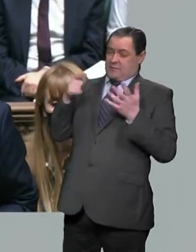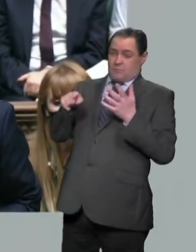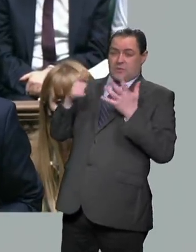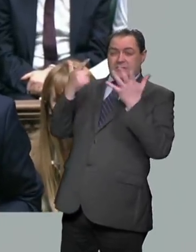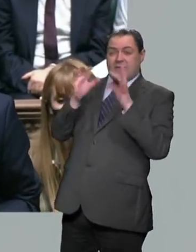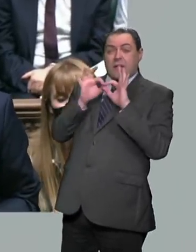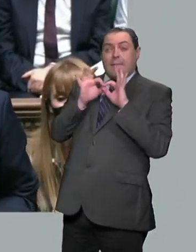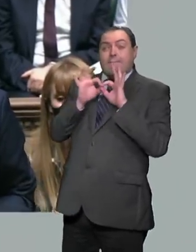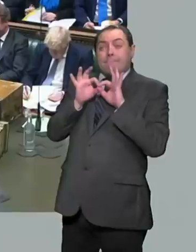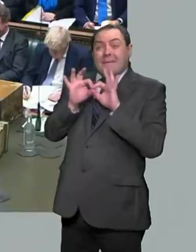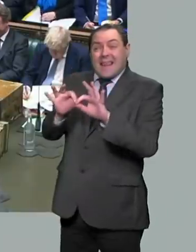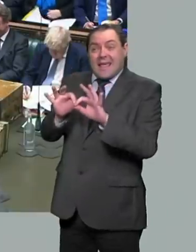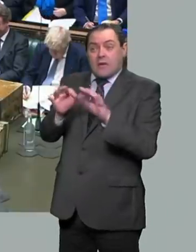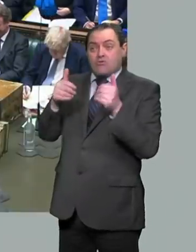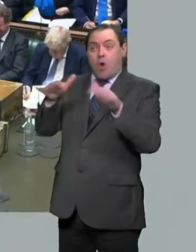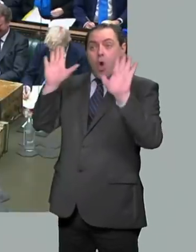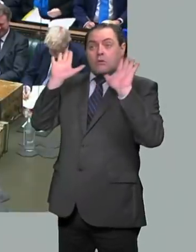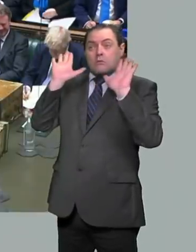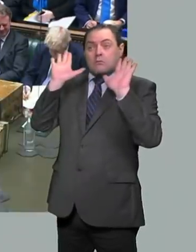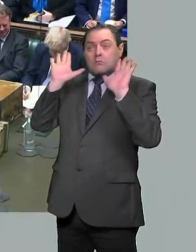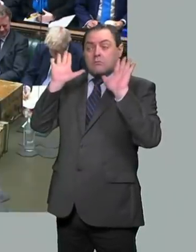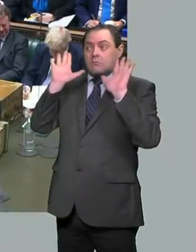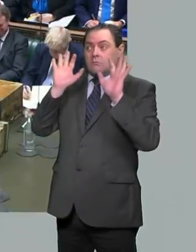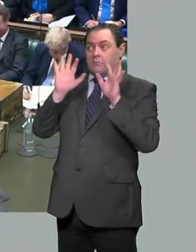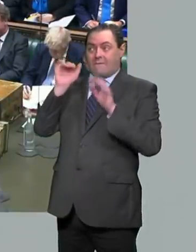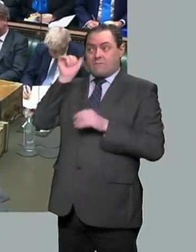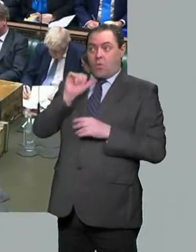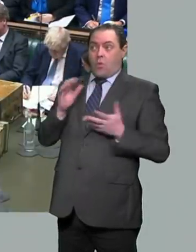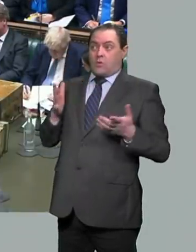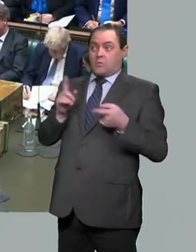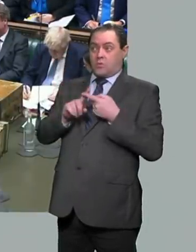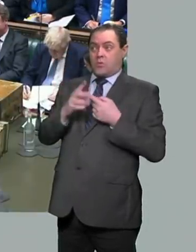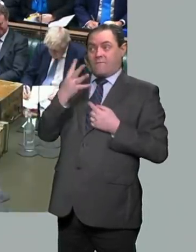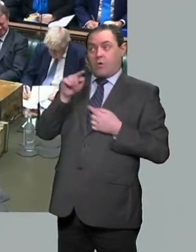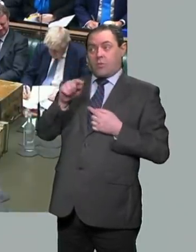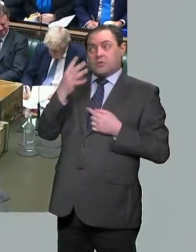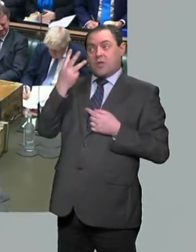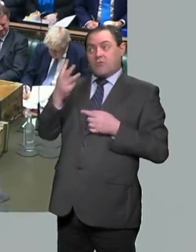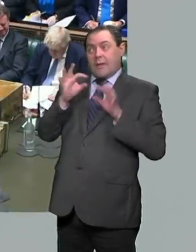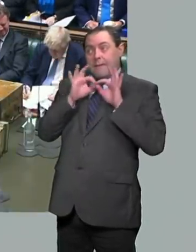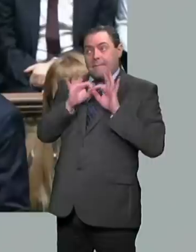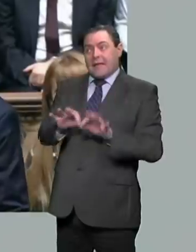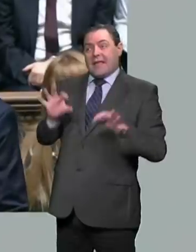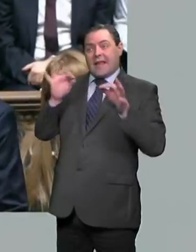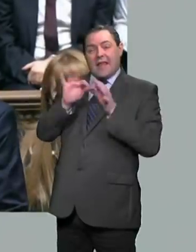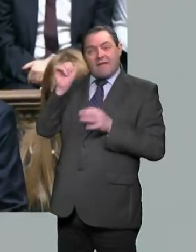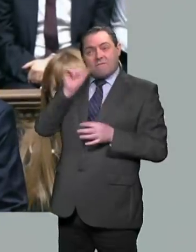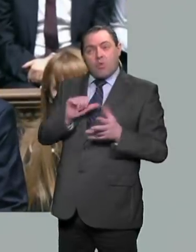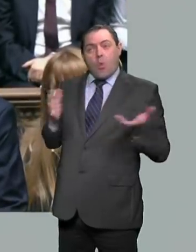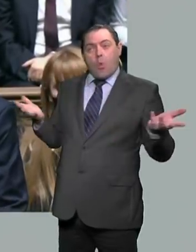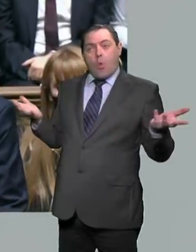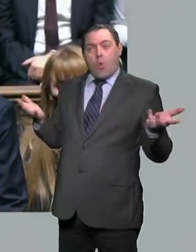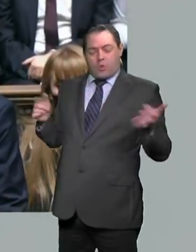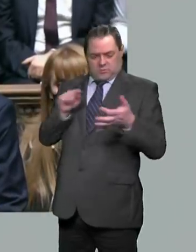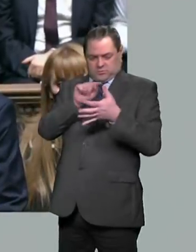billion on PPA, and the Chancellor's writing off £4.3 billion in fraud. That's enough to cover